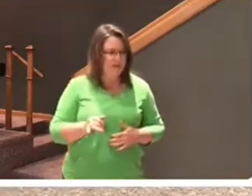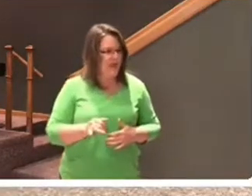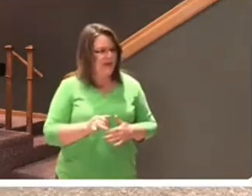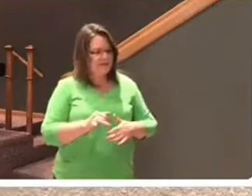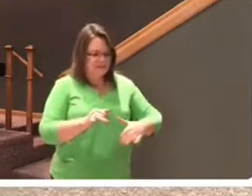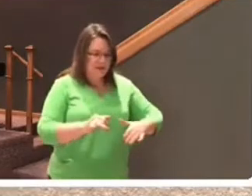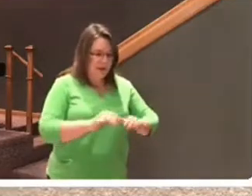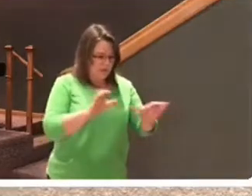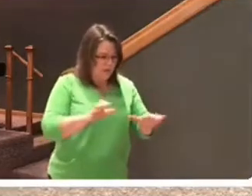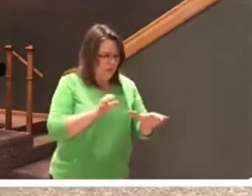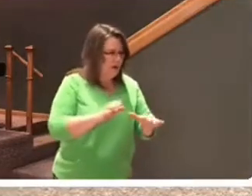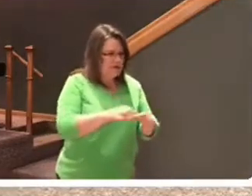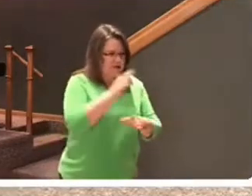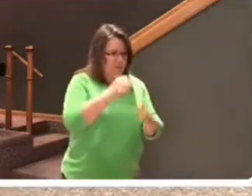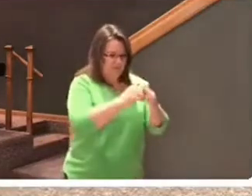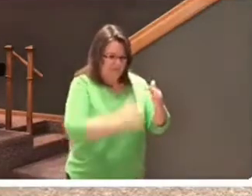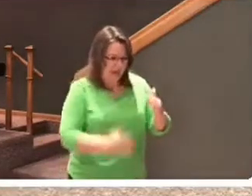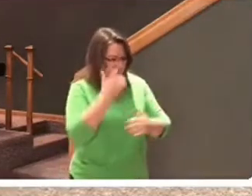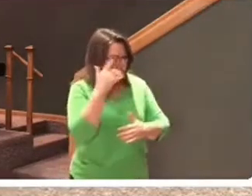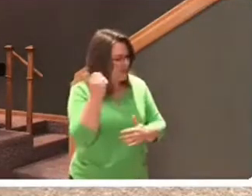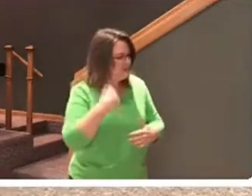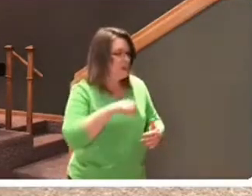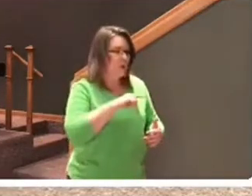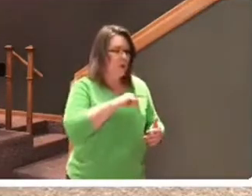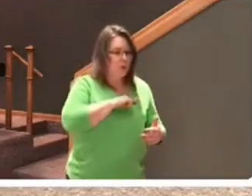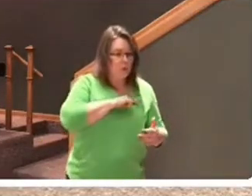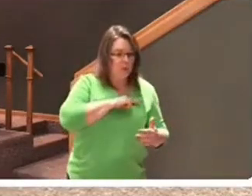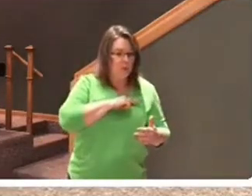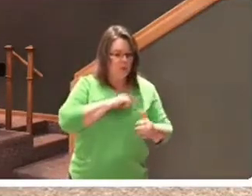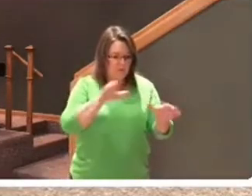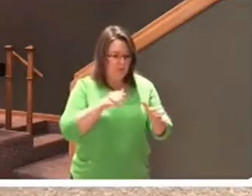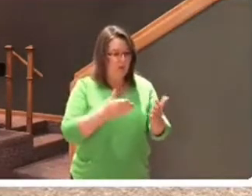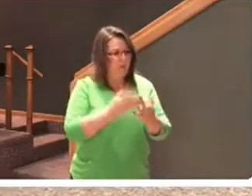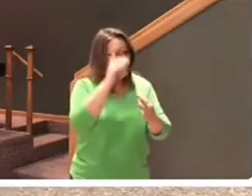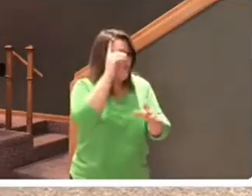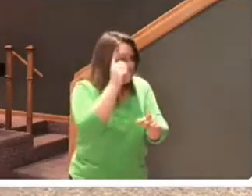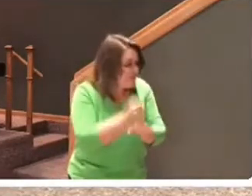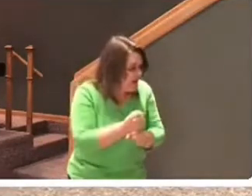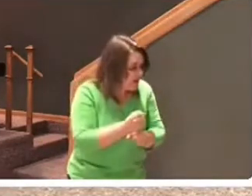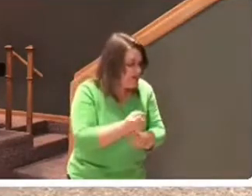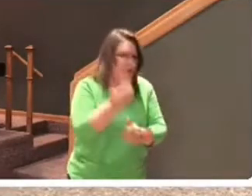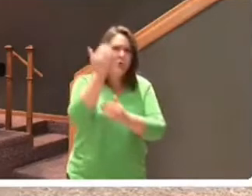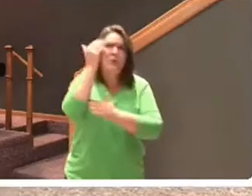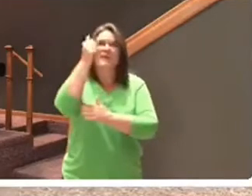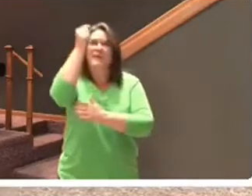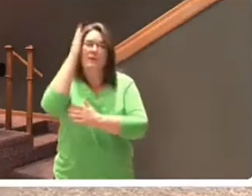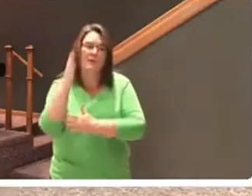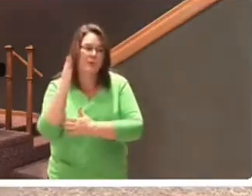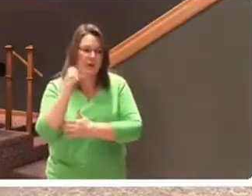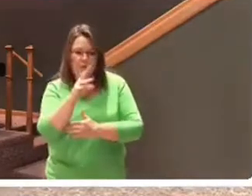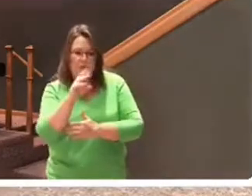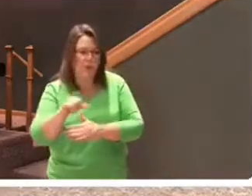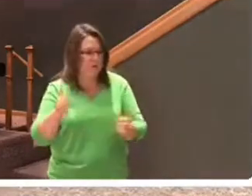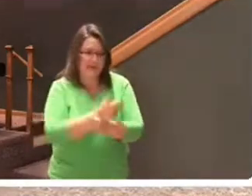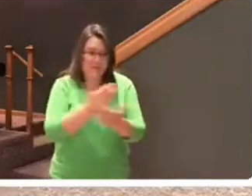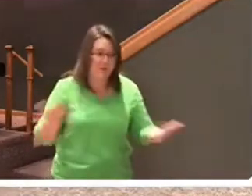in a spirit of lack, because we operate by faith. We know the God who owns it